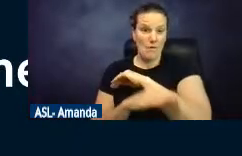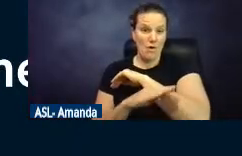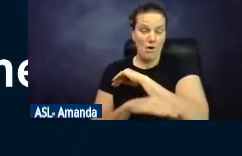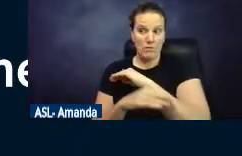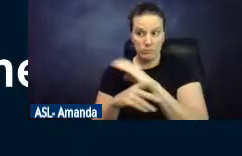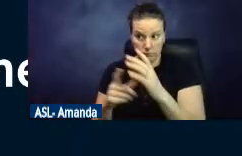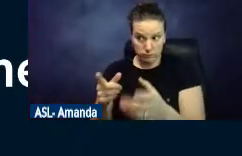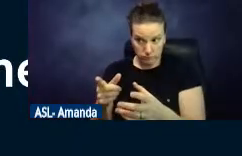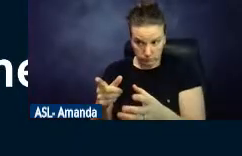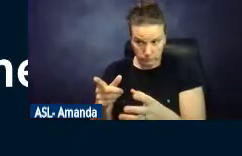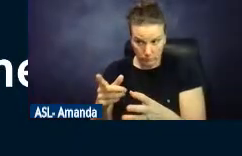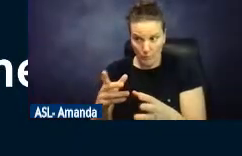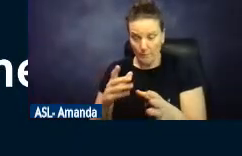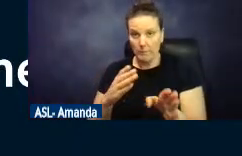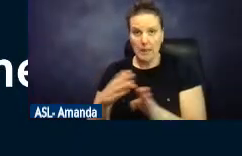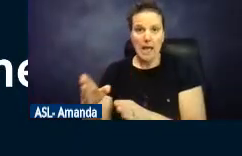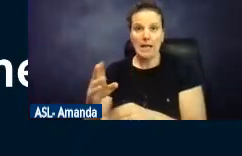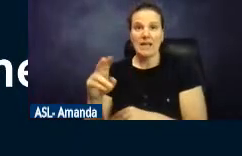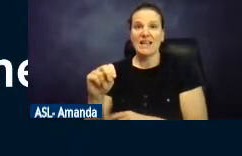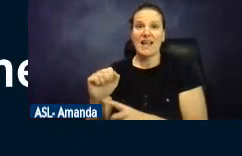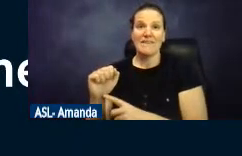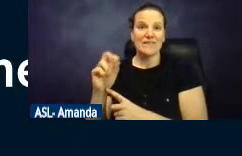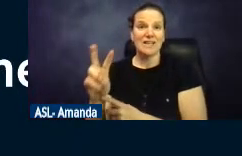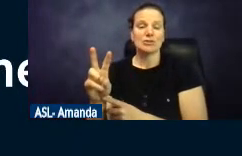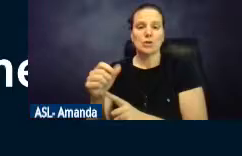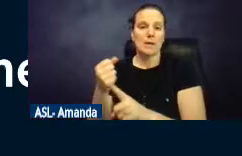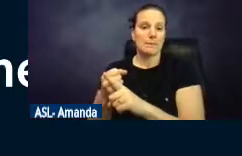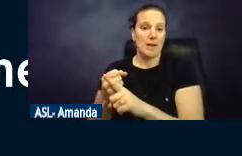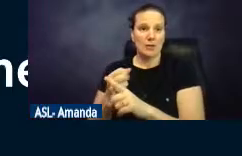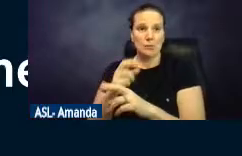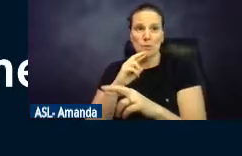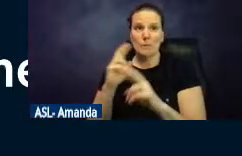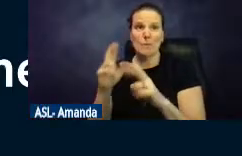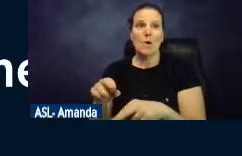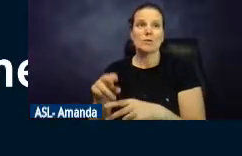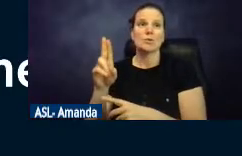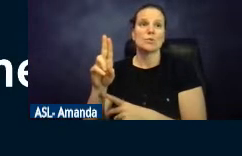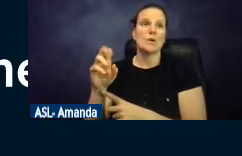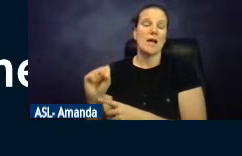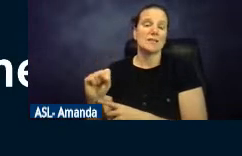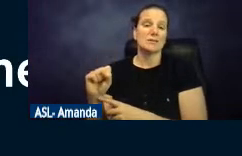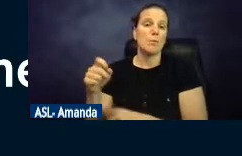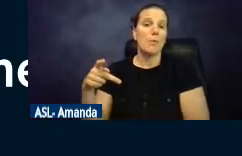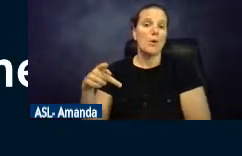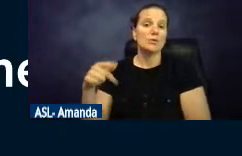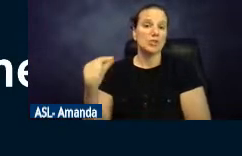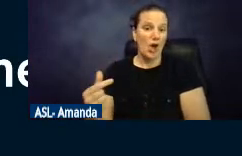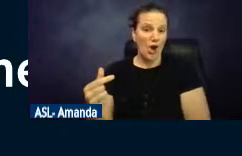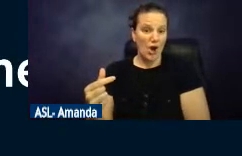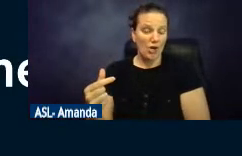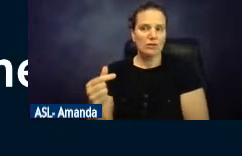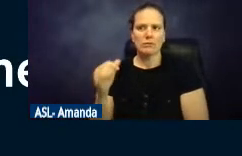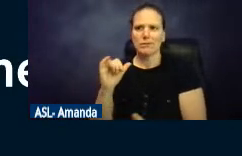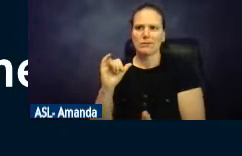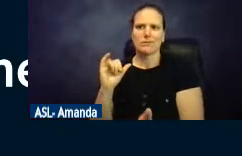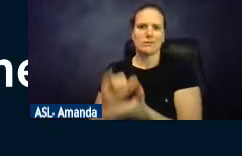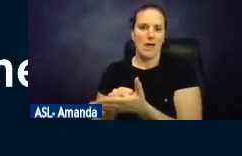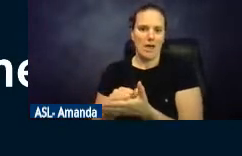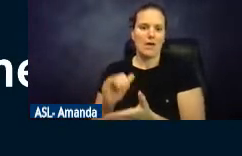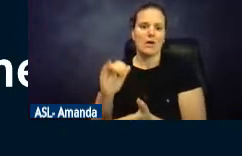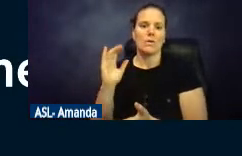the navigational impact report to the United States Coast Guard, and that will start the process